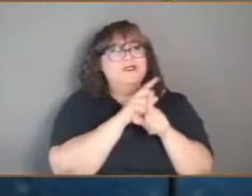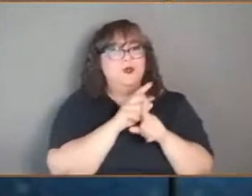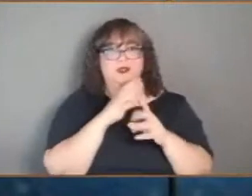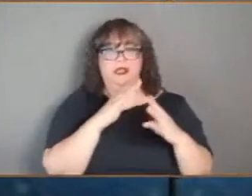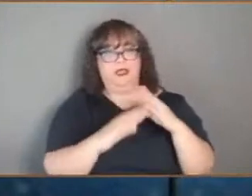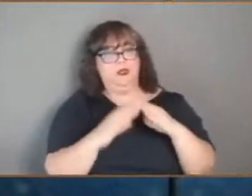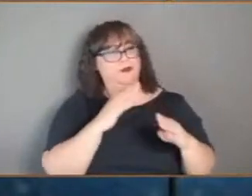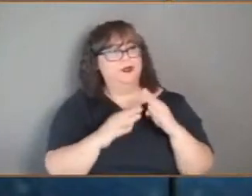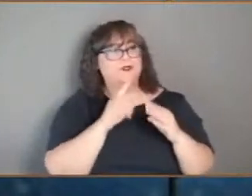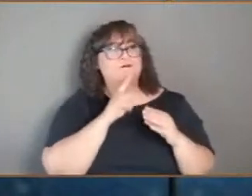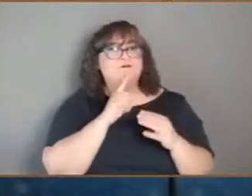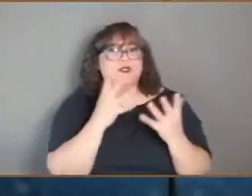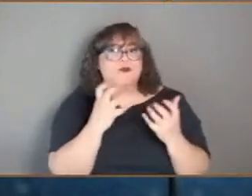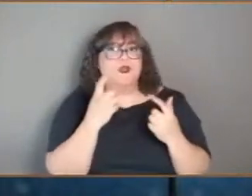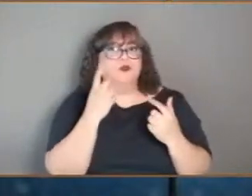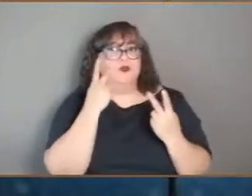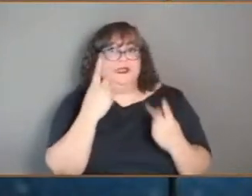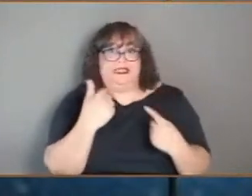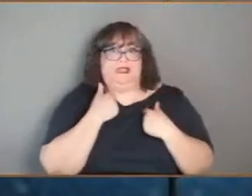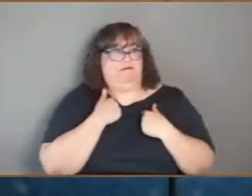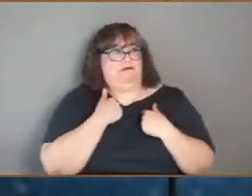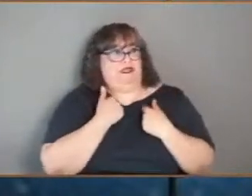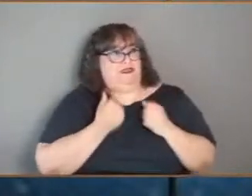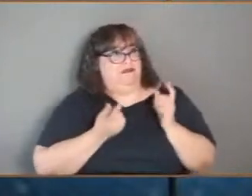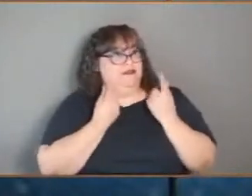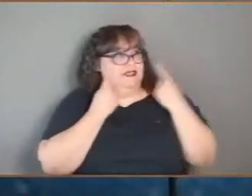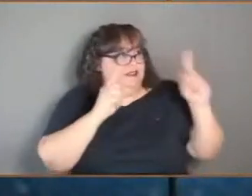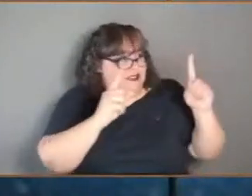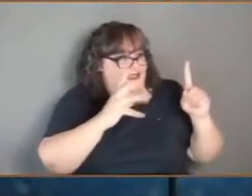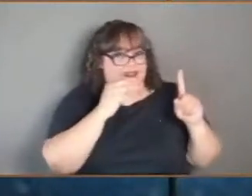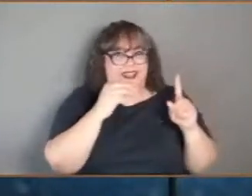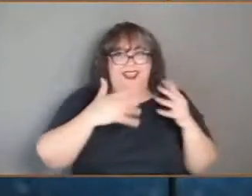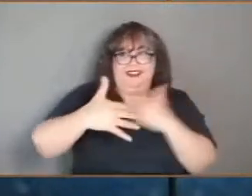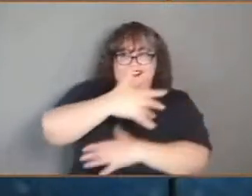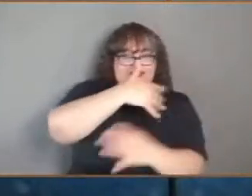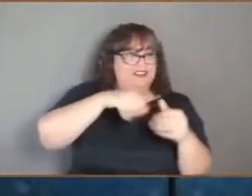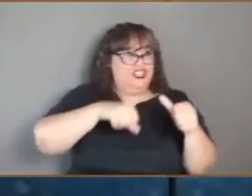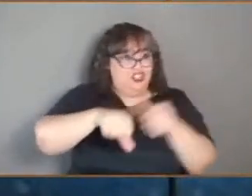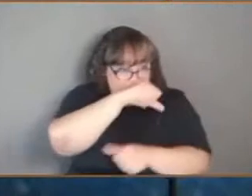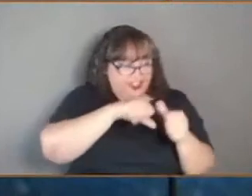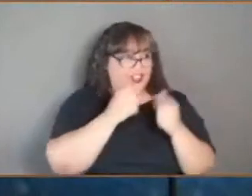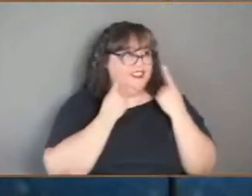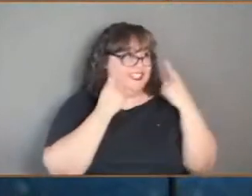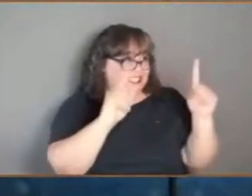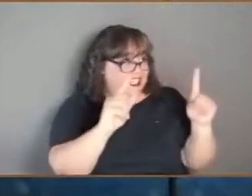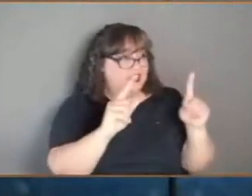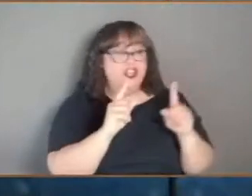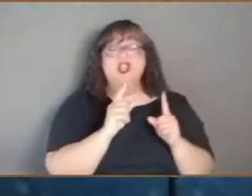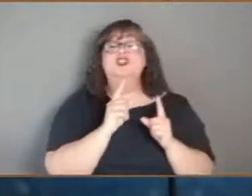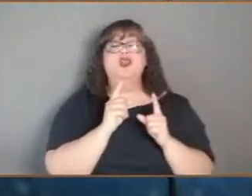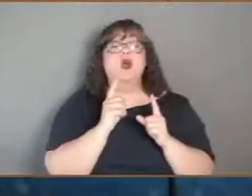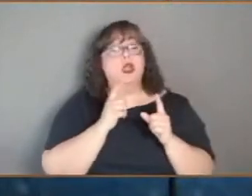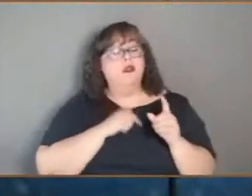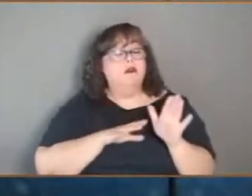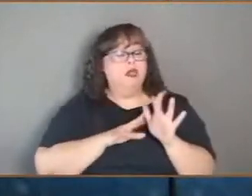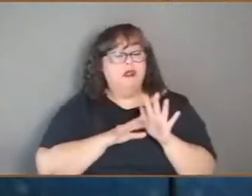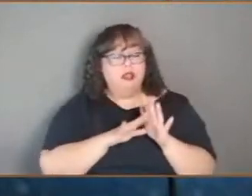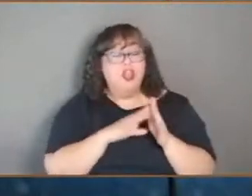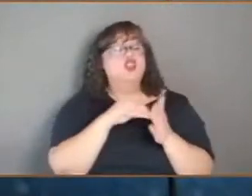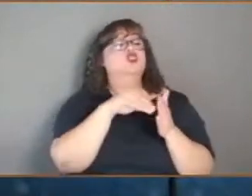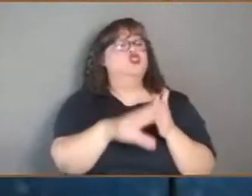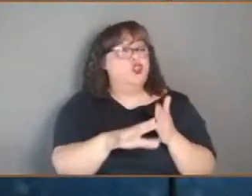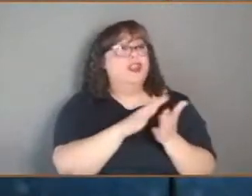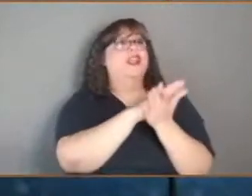to see me succeed and really wants to see each other succeed. So being able to go through the program as a student and now turning around and being a mentor, it's kind of crazy